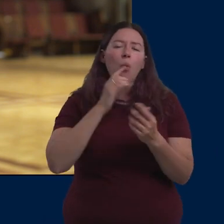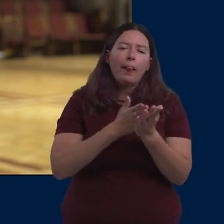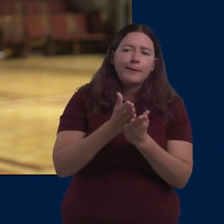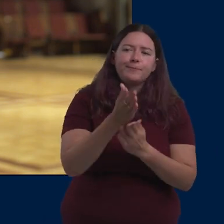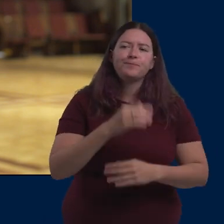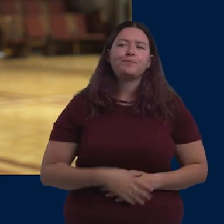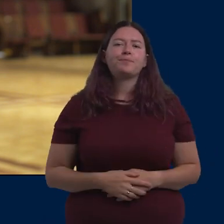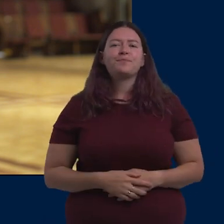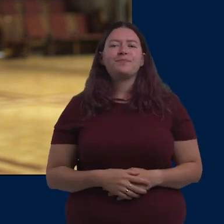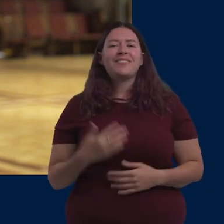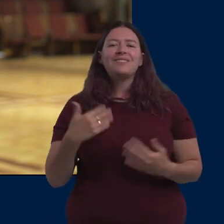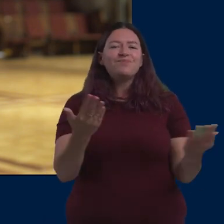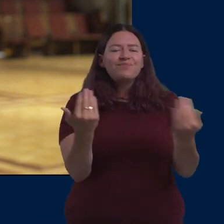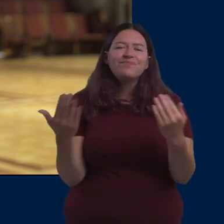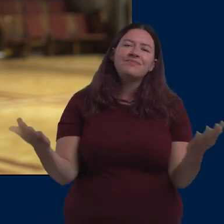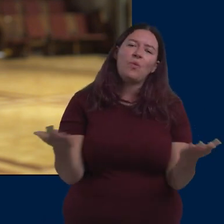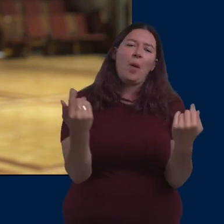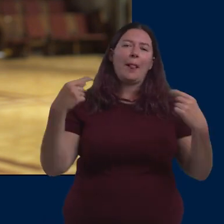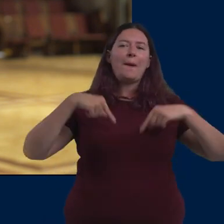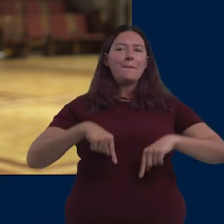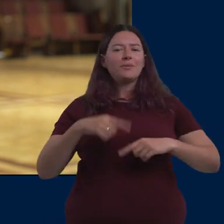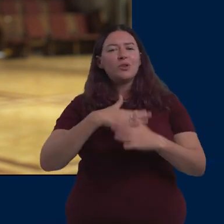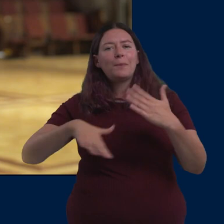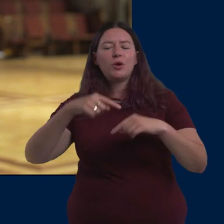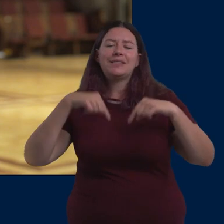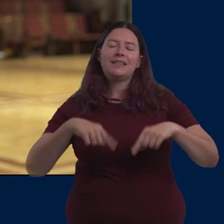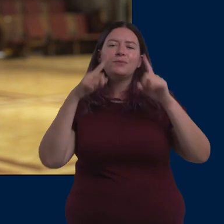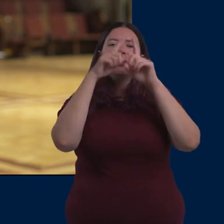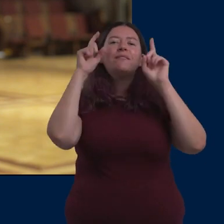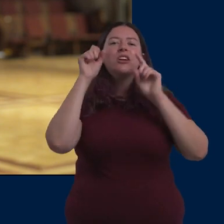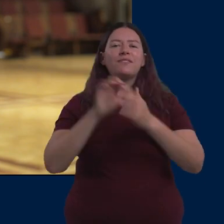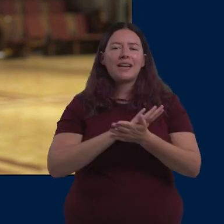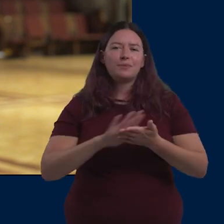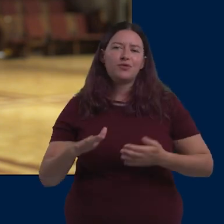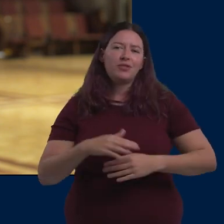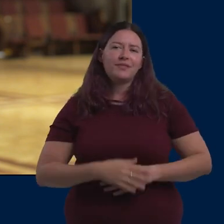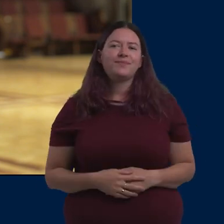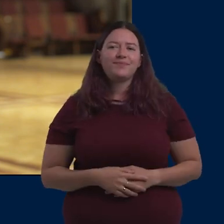be some of those, and embrace all of you into the community that is the University of Edinburgh.